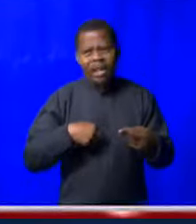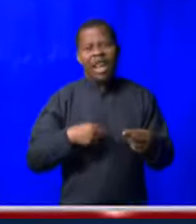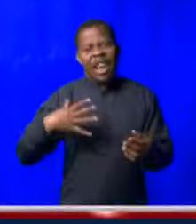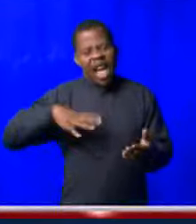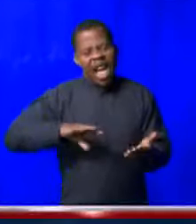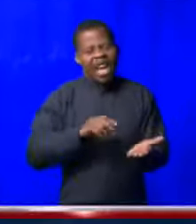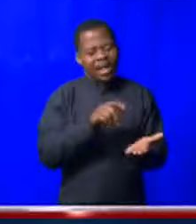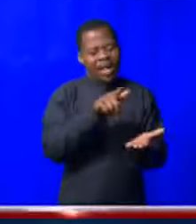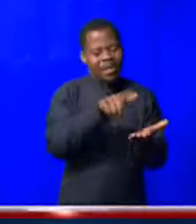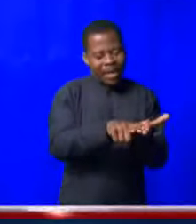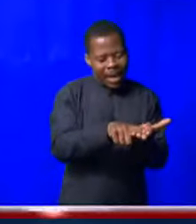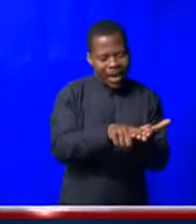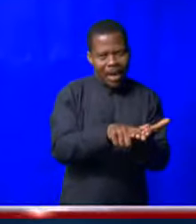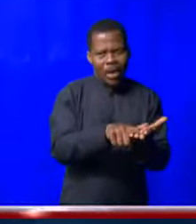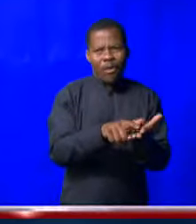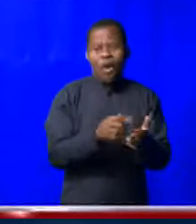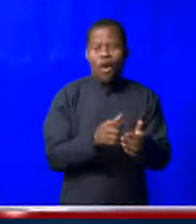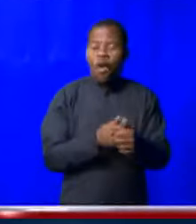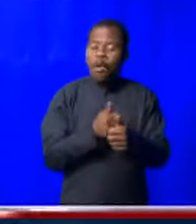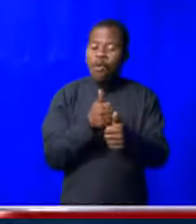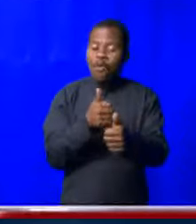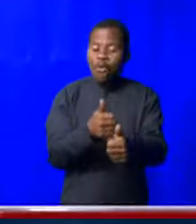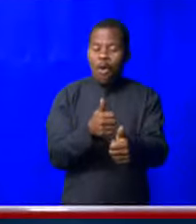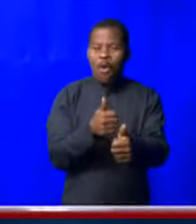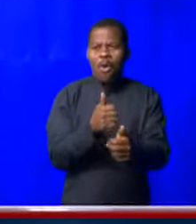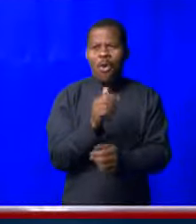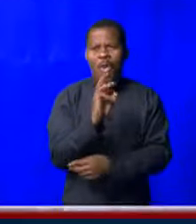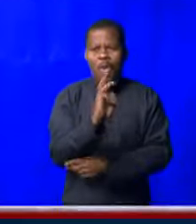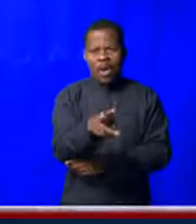law of the Republic.